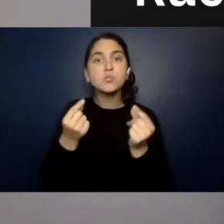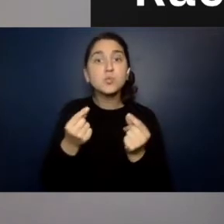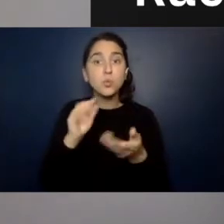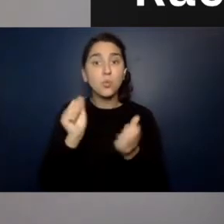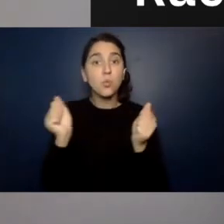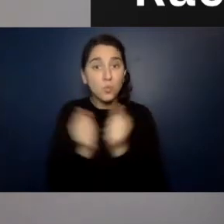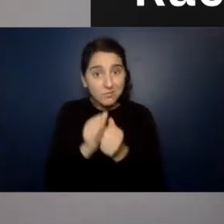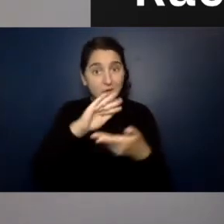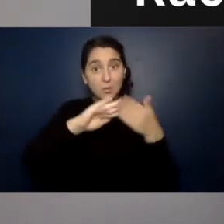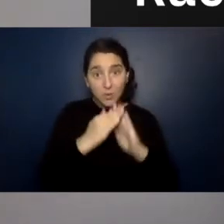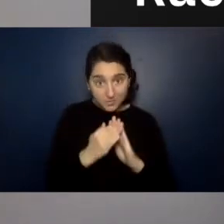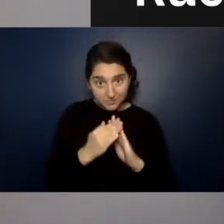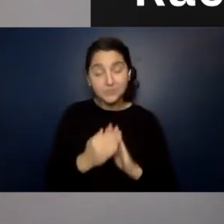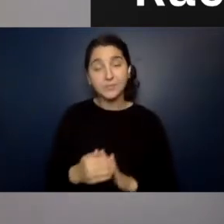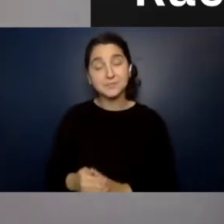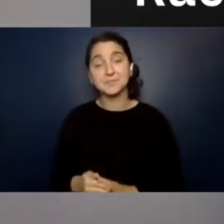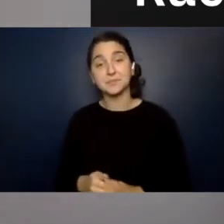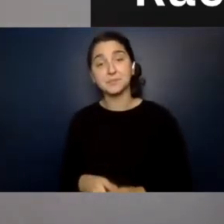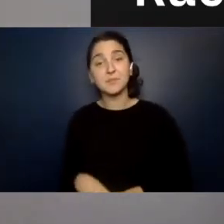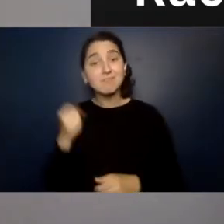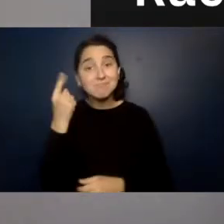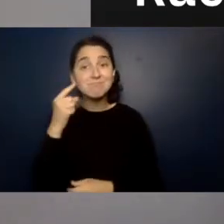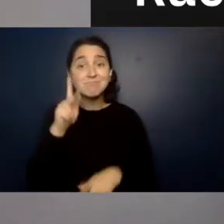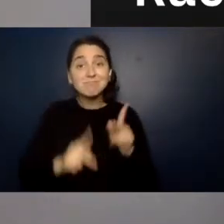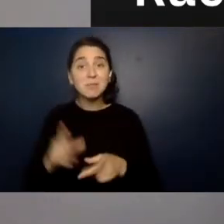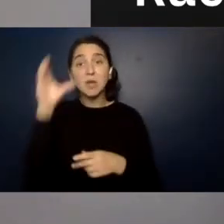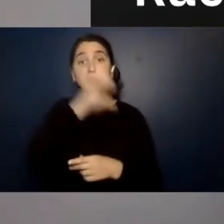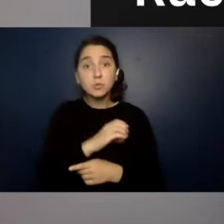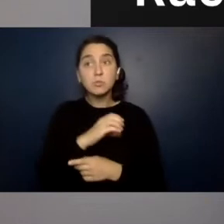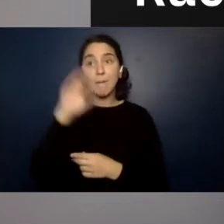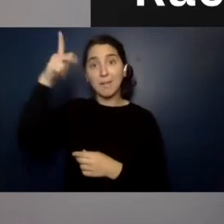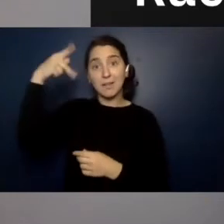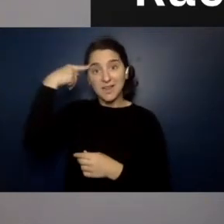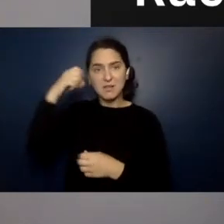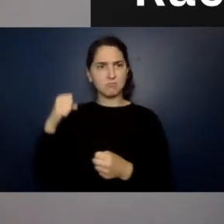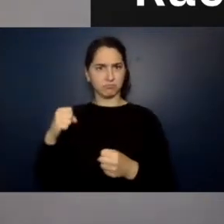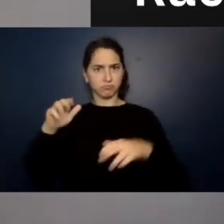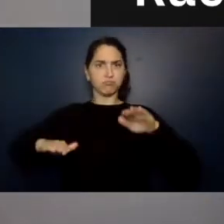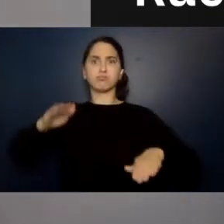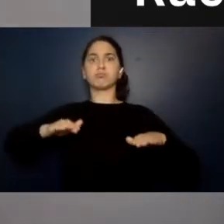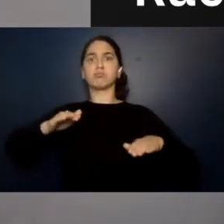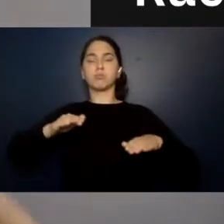That was the world into which the nonconformists introduced, well,